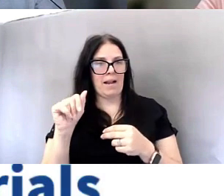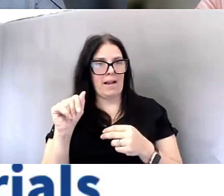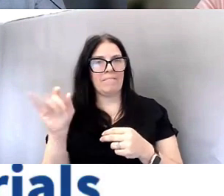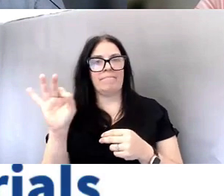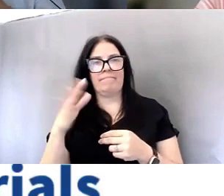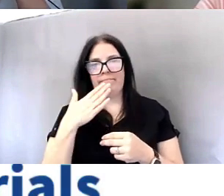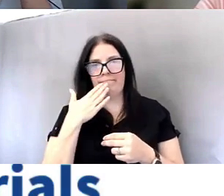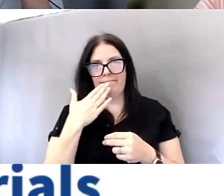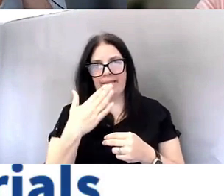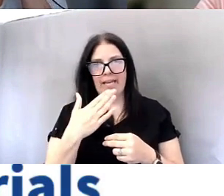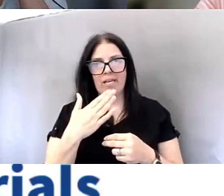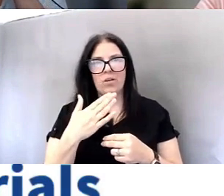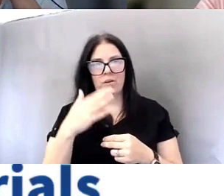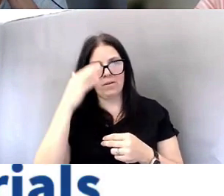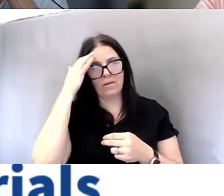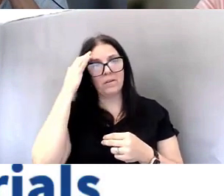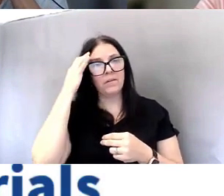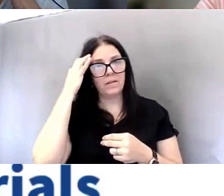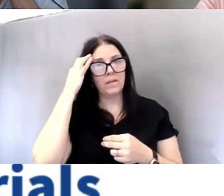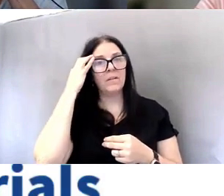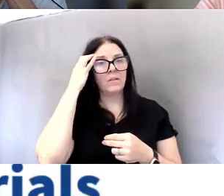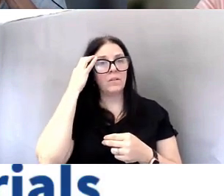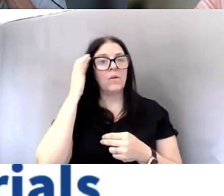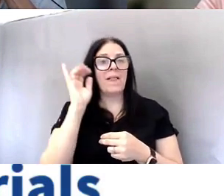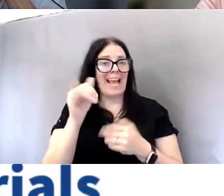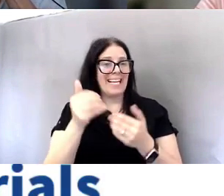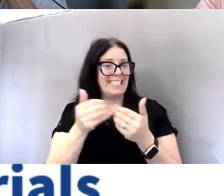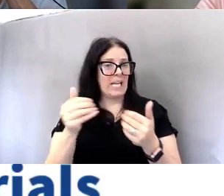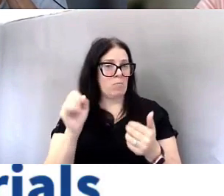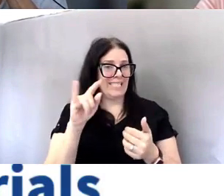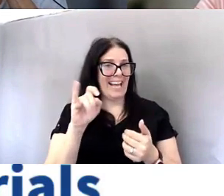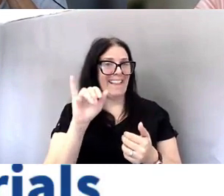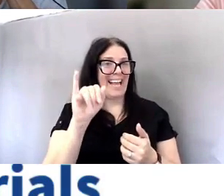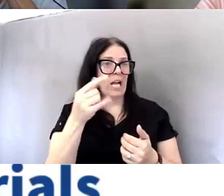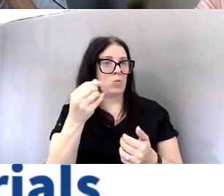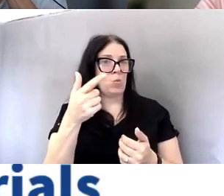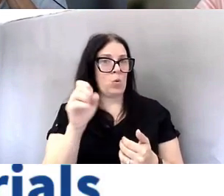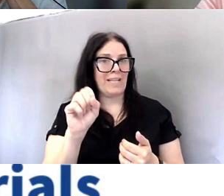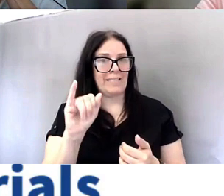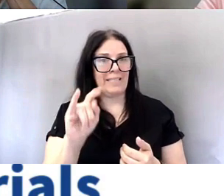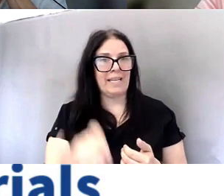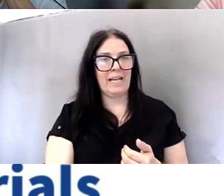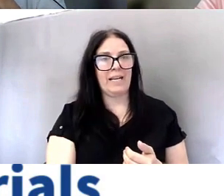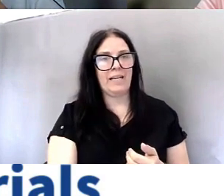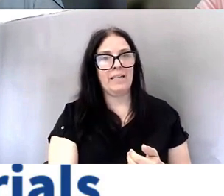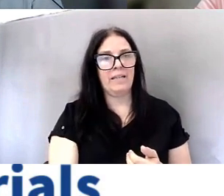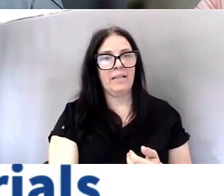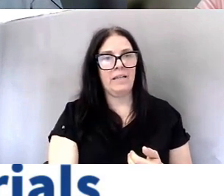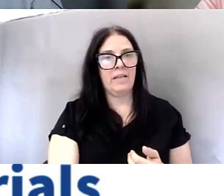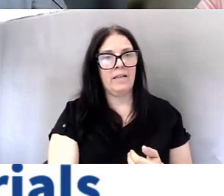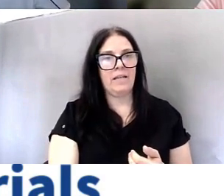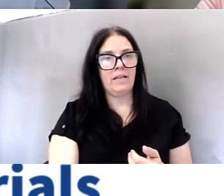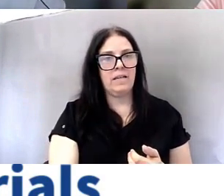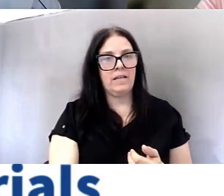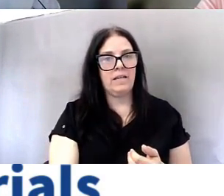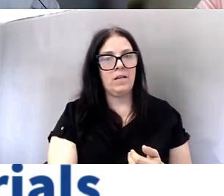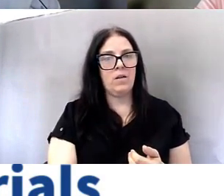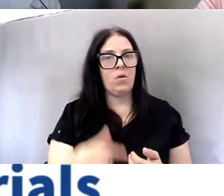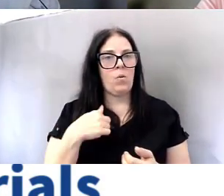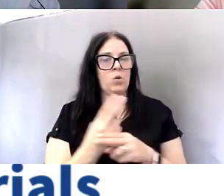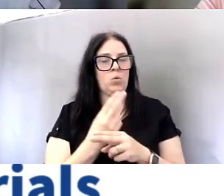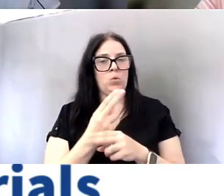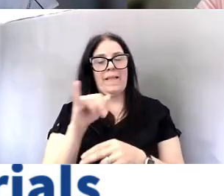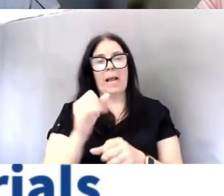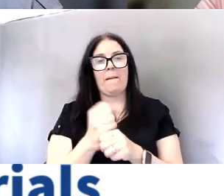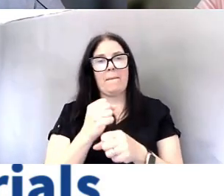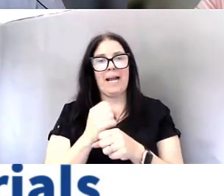Thanks. So this is on a separate site than our site. It's a Google site that we've used to create